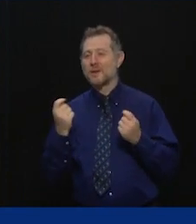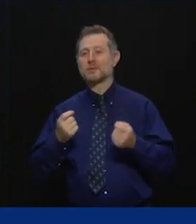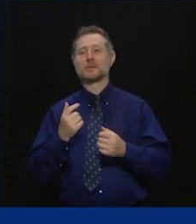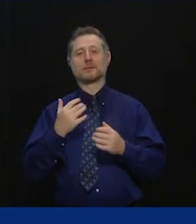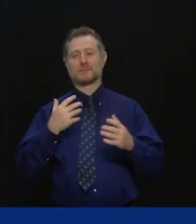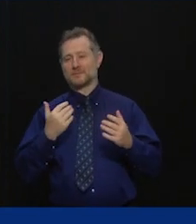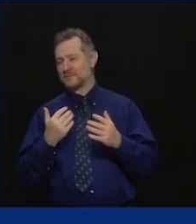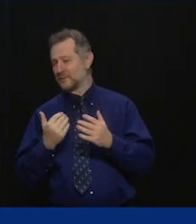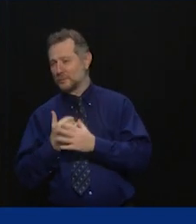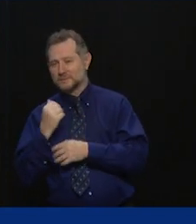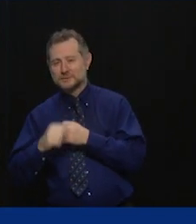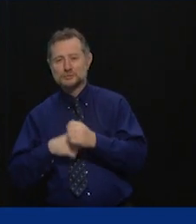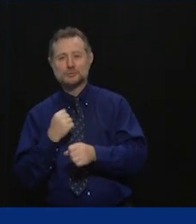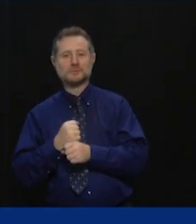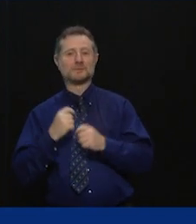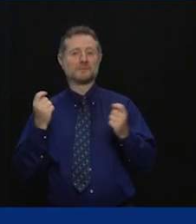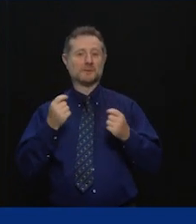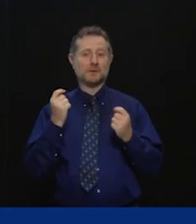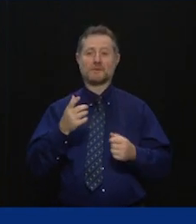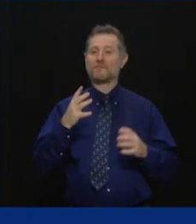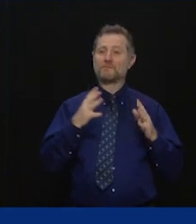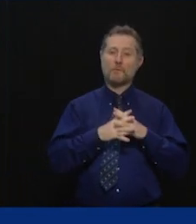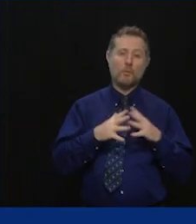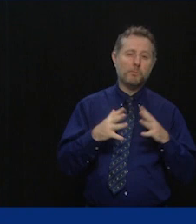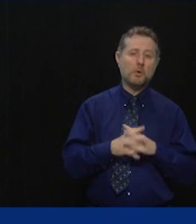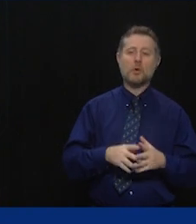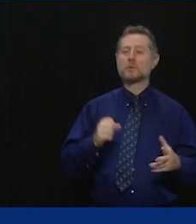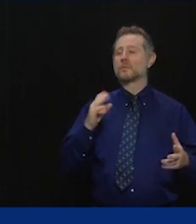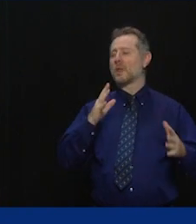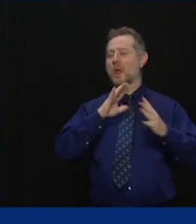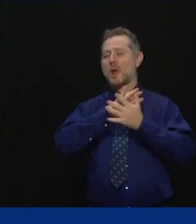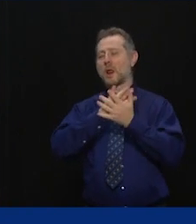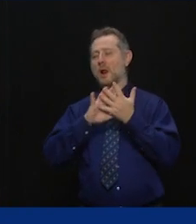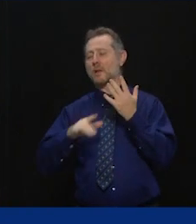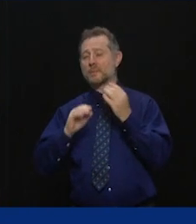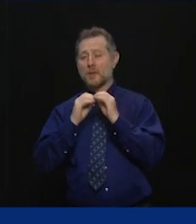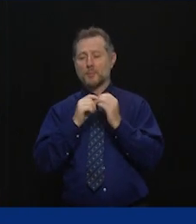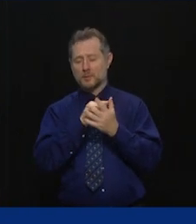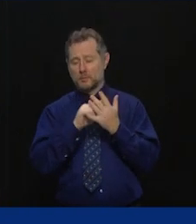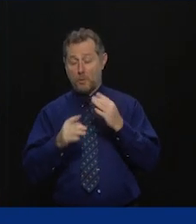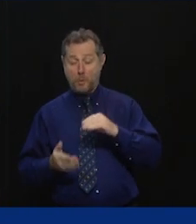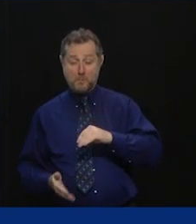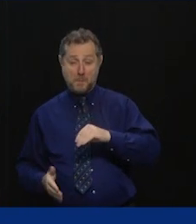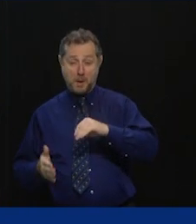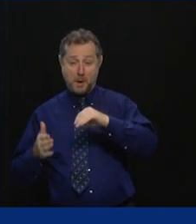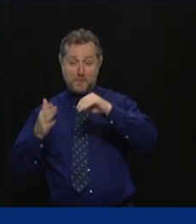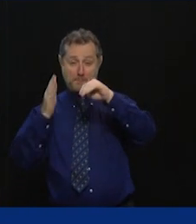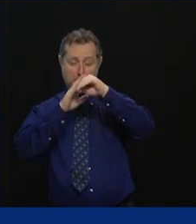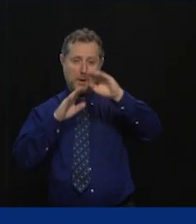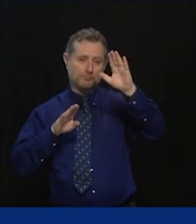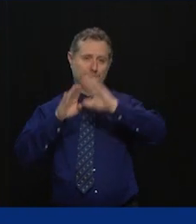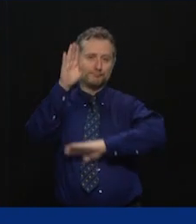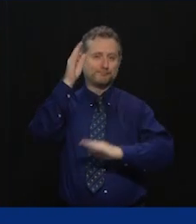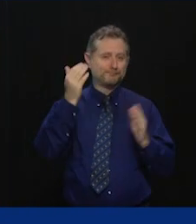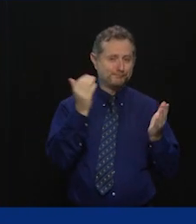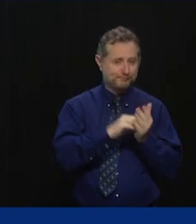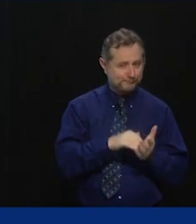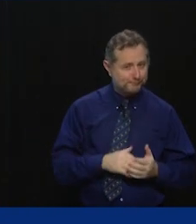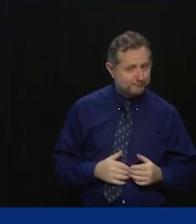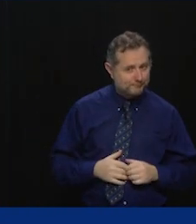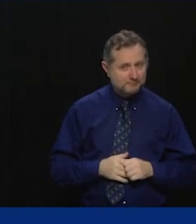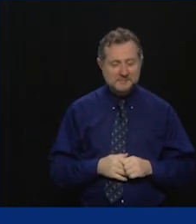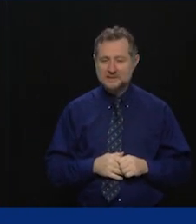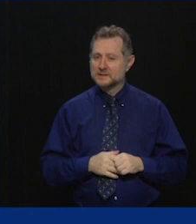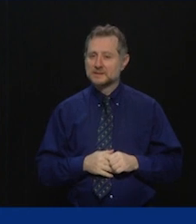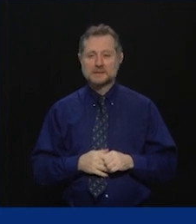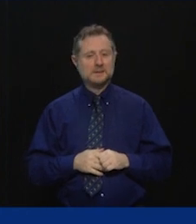Super Bowl weekend. And we know that's coming. There's no chance that I am taking for granted